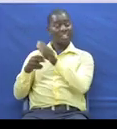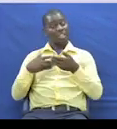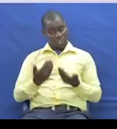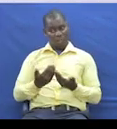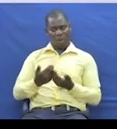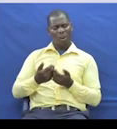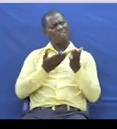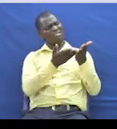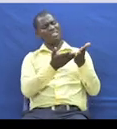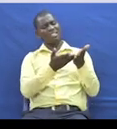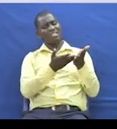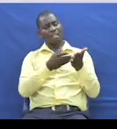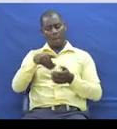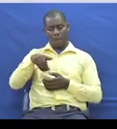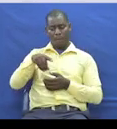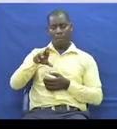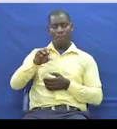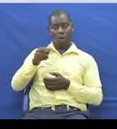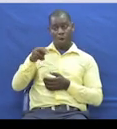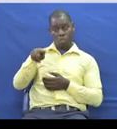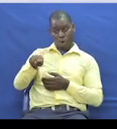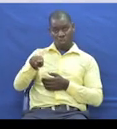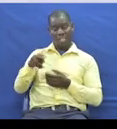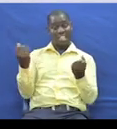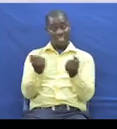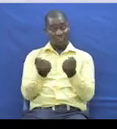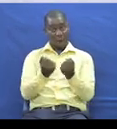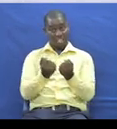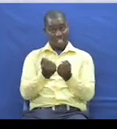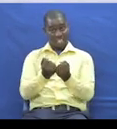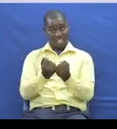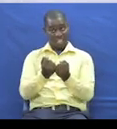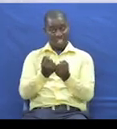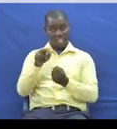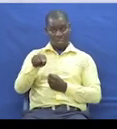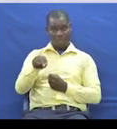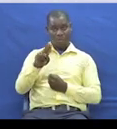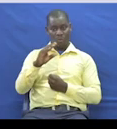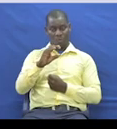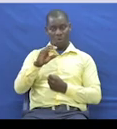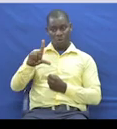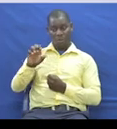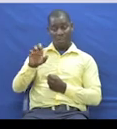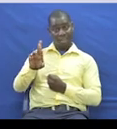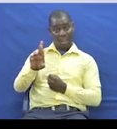this proton is found in the nuclear. So it is found